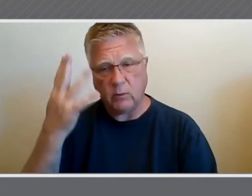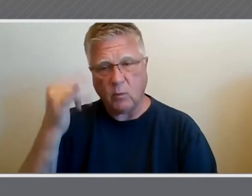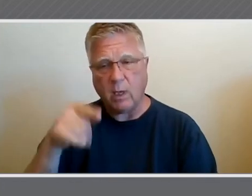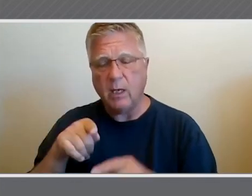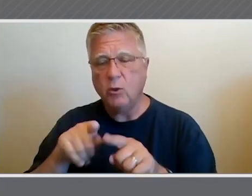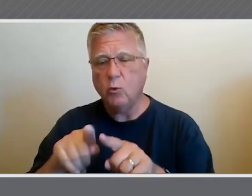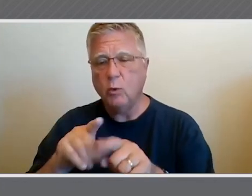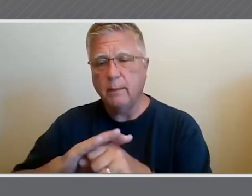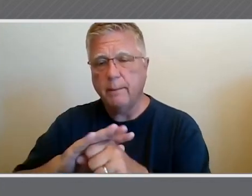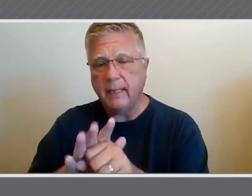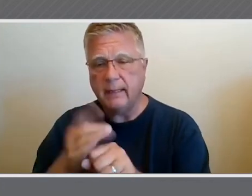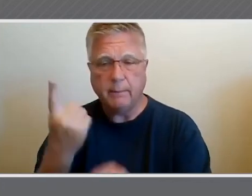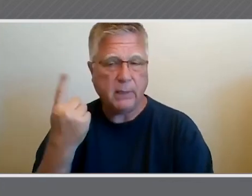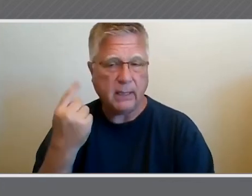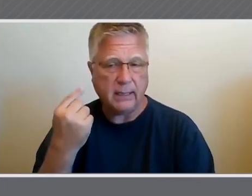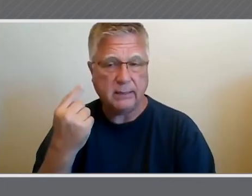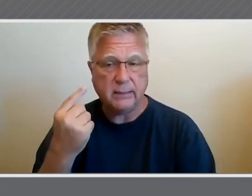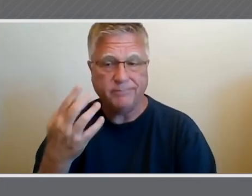pandemic last year,